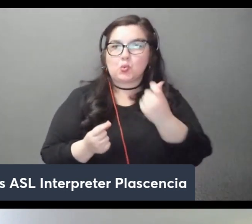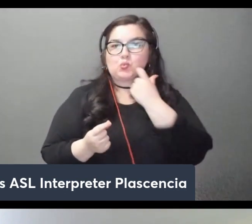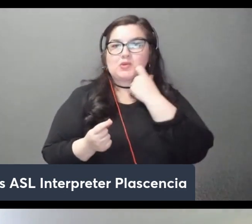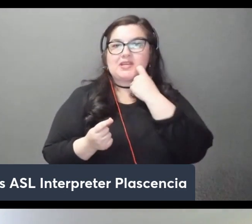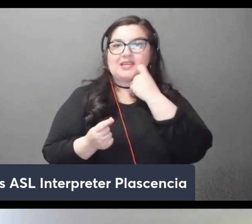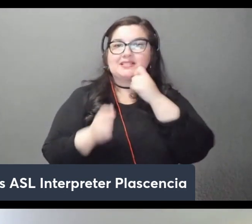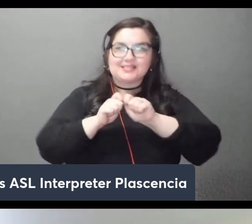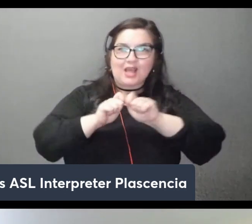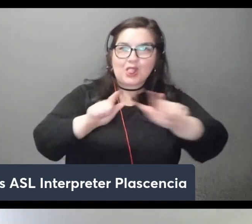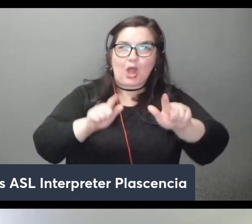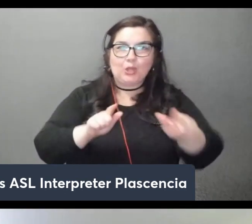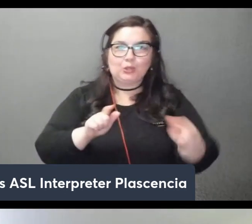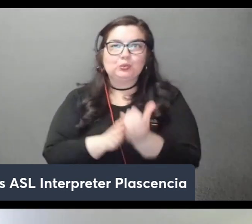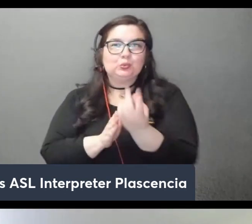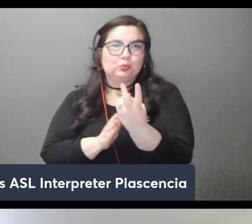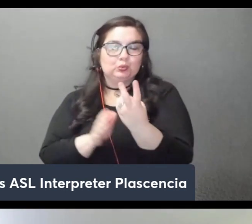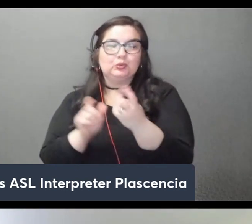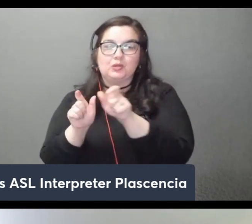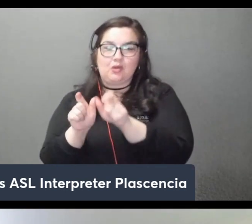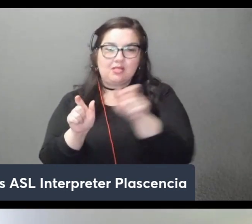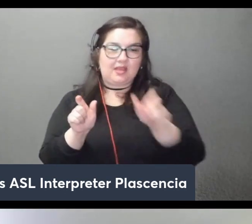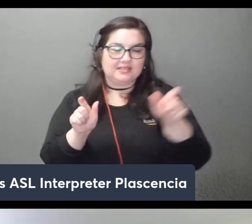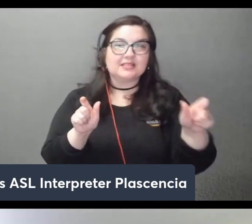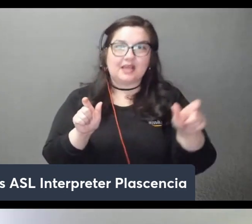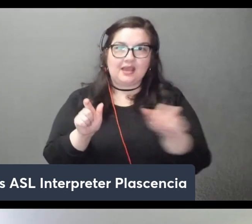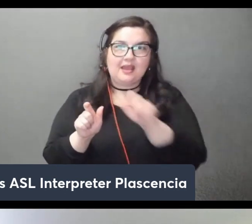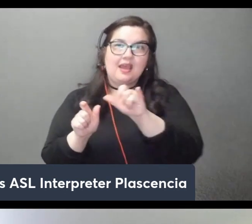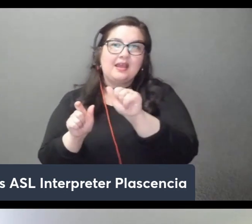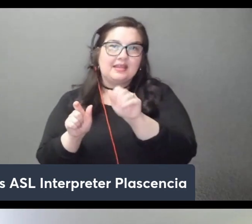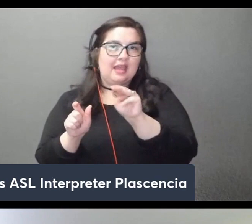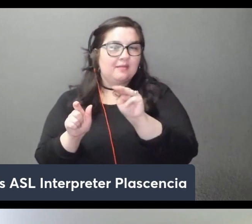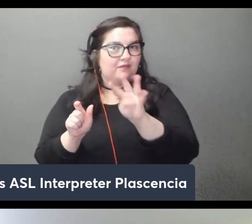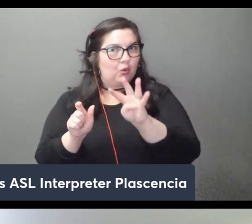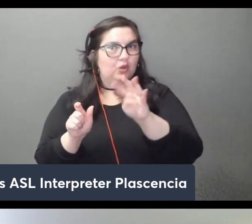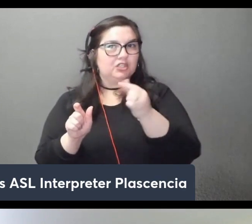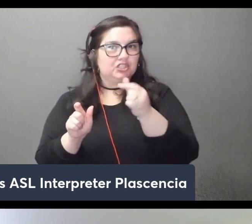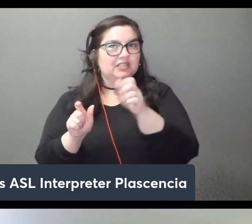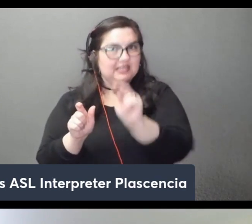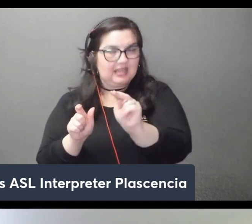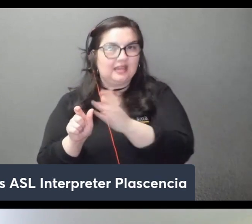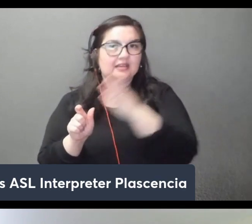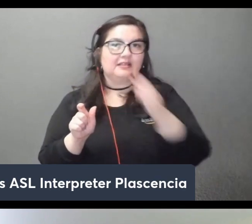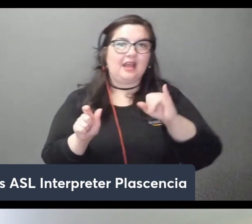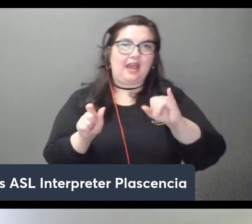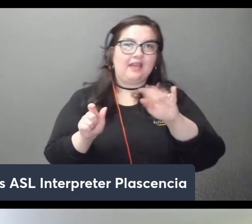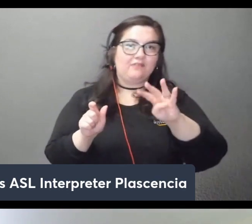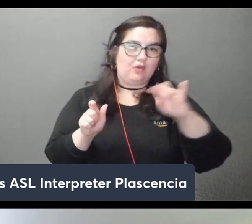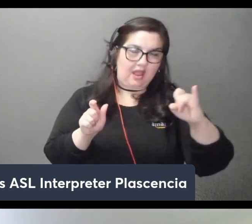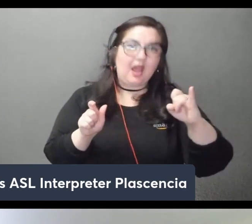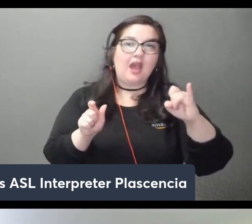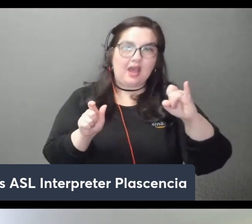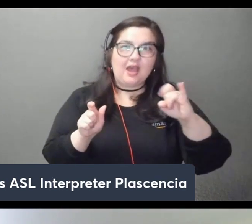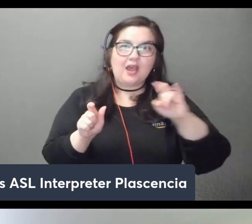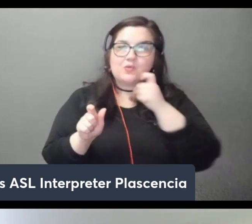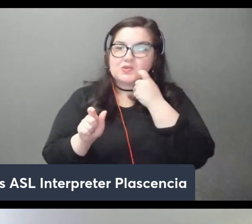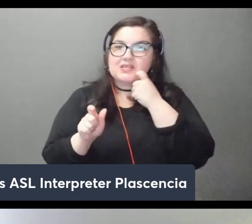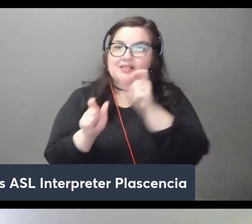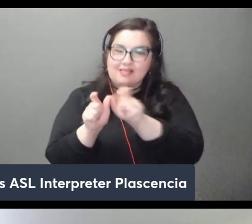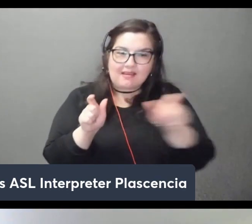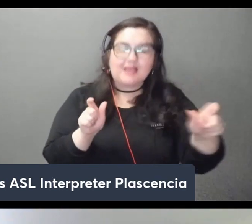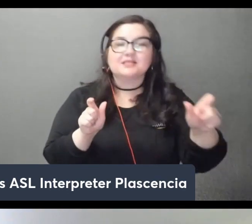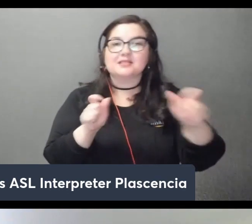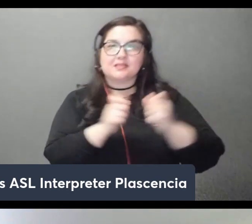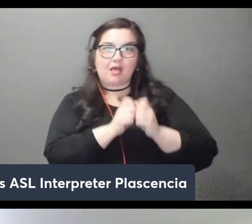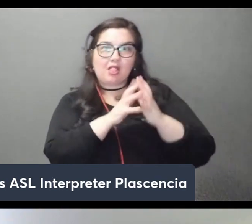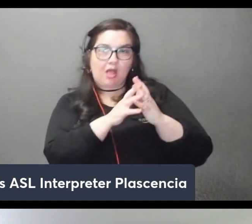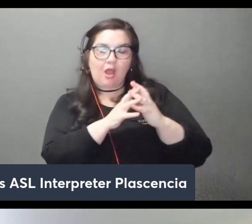two new instances, IM4GN and IS4GN. These both are Graviton-based instances that got launched at reInvent last year. And